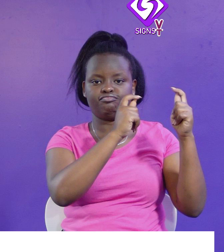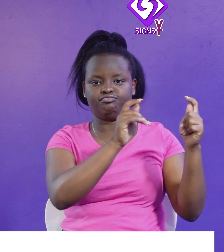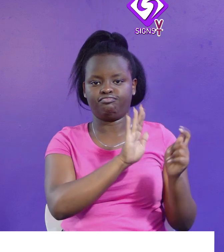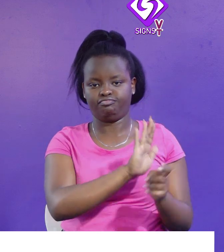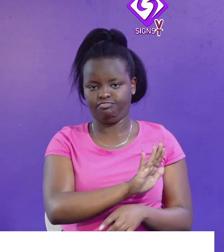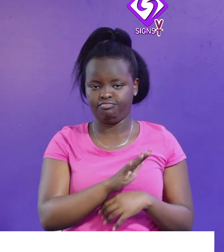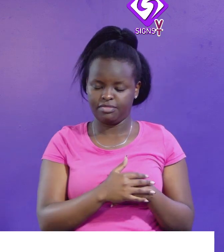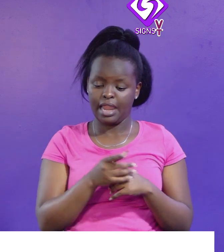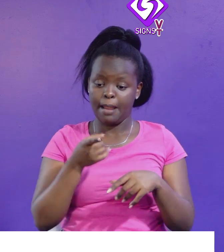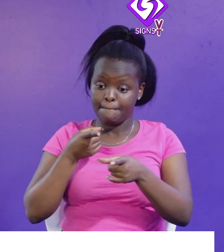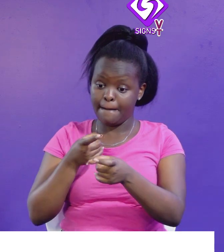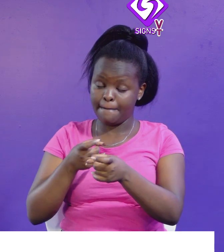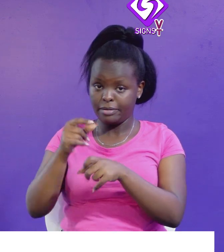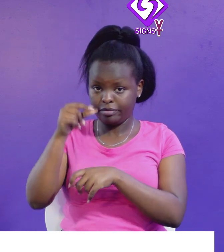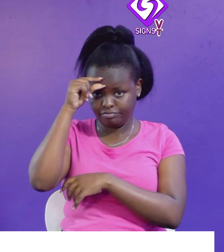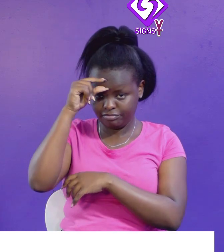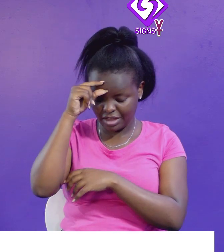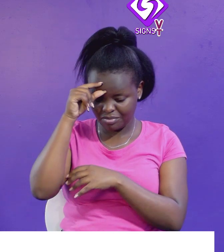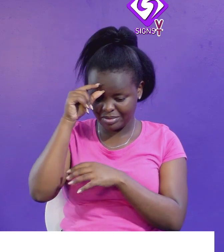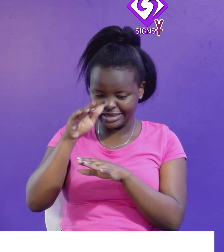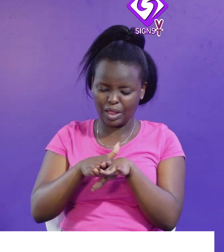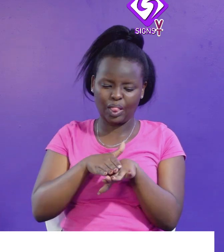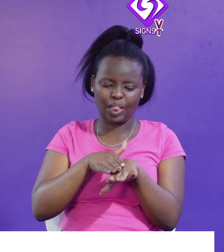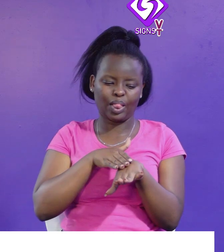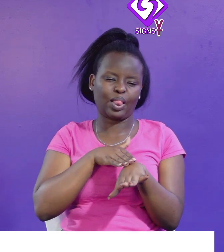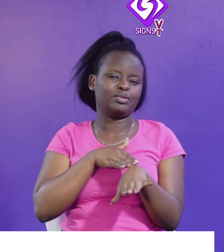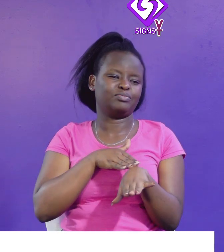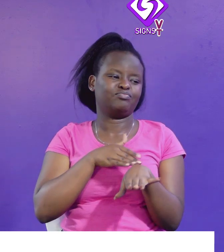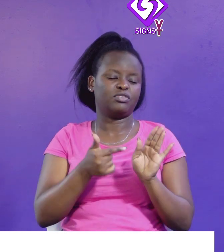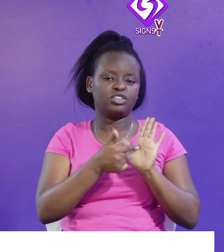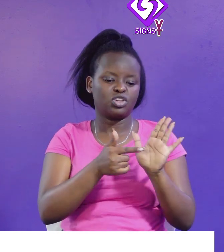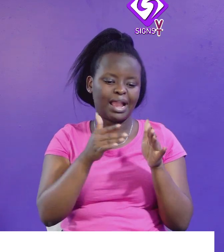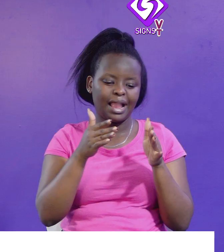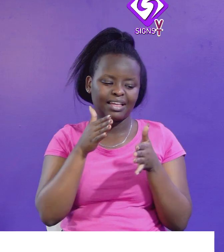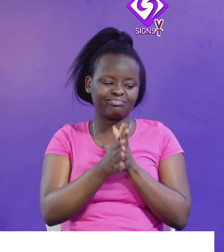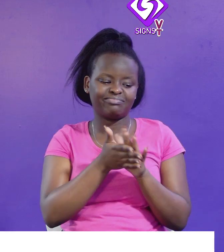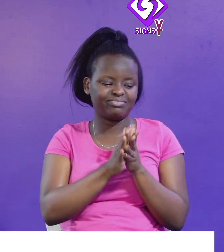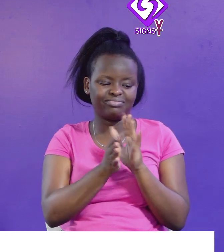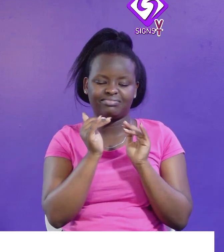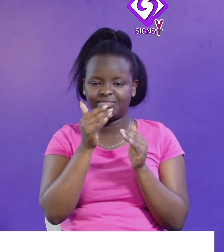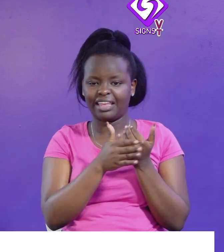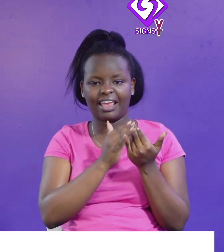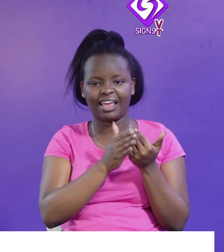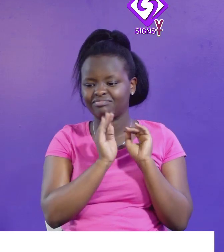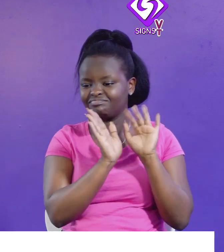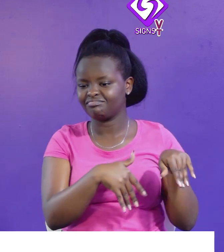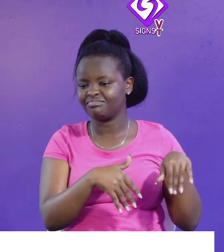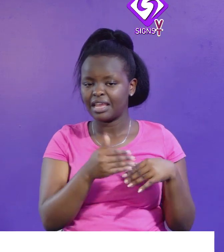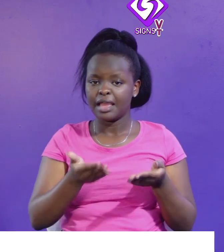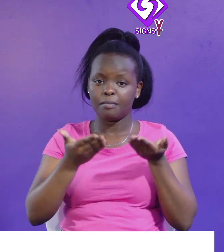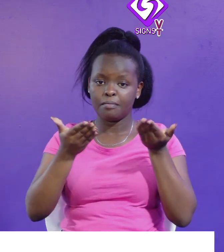accused the government of dragging its feet and showing a lack of commitment to improving the welfare of